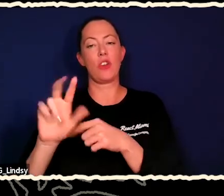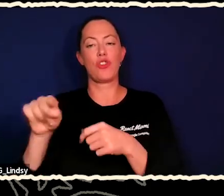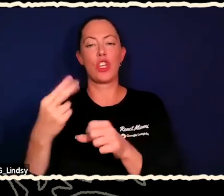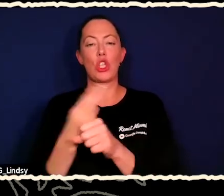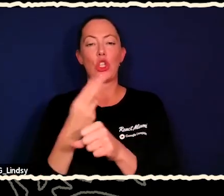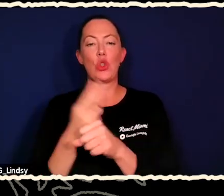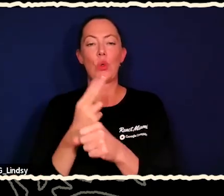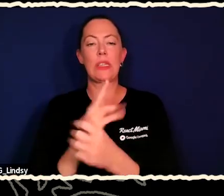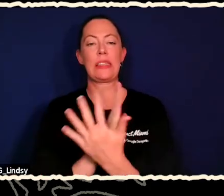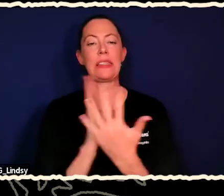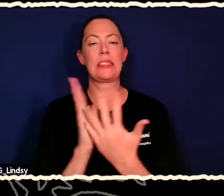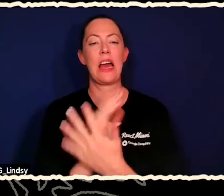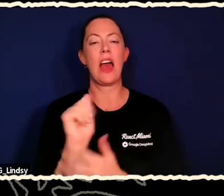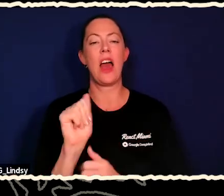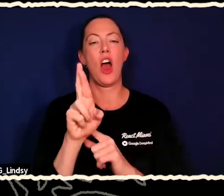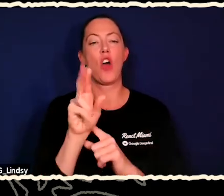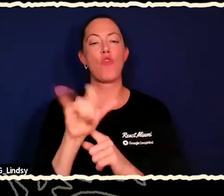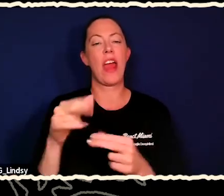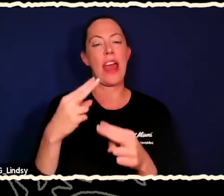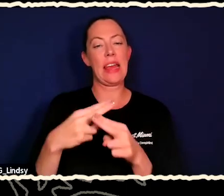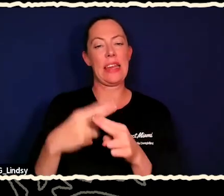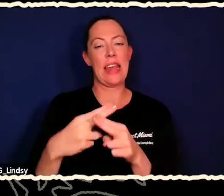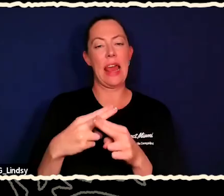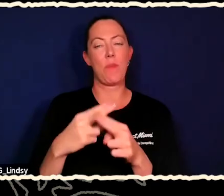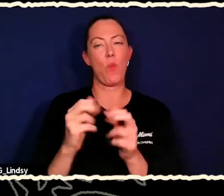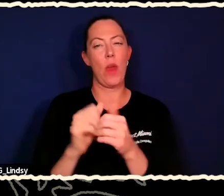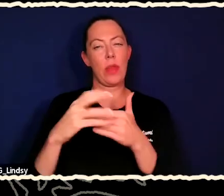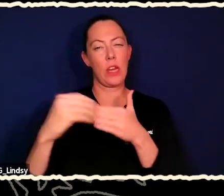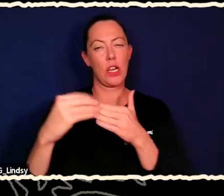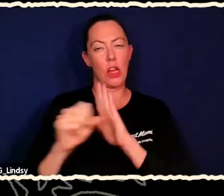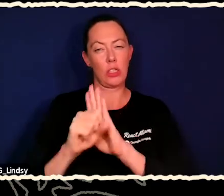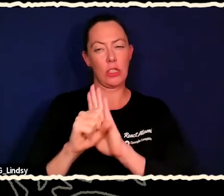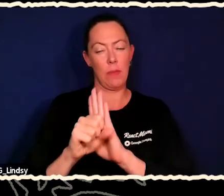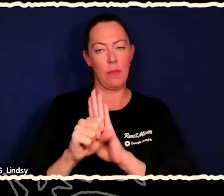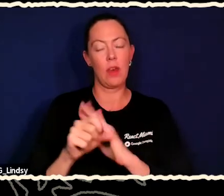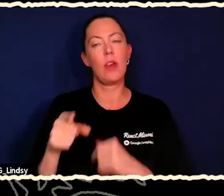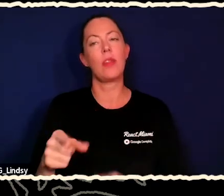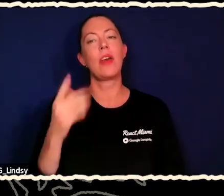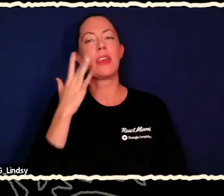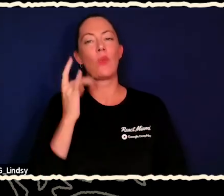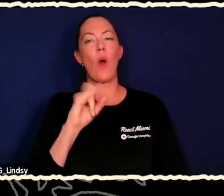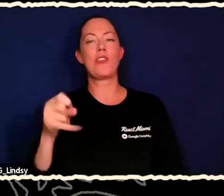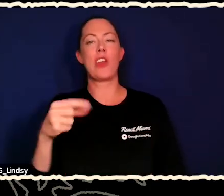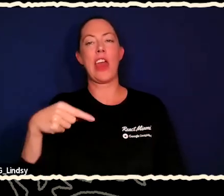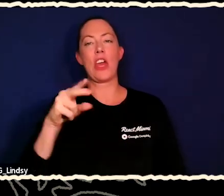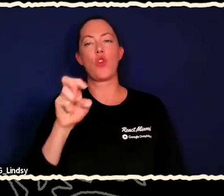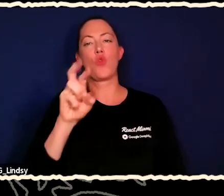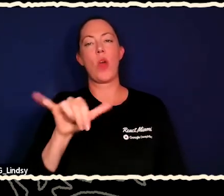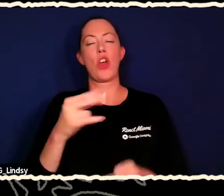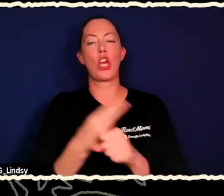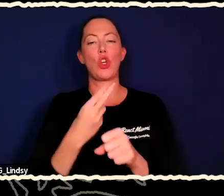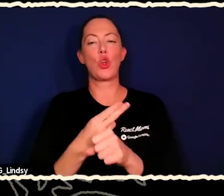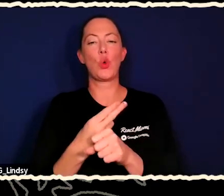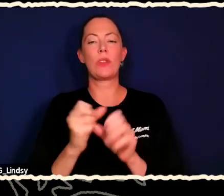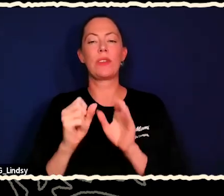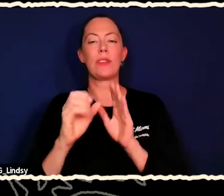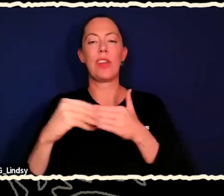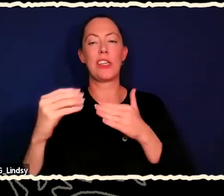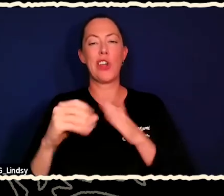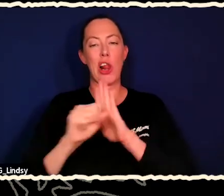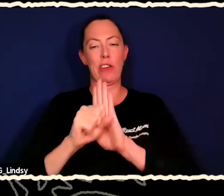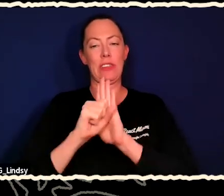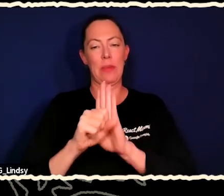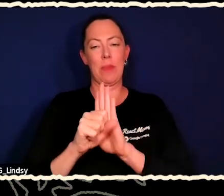Sure. I mean, it's the same reason why jQuery ended up using the $sign in the first place. It's a valid JavaScript identifier. It's